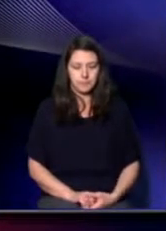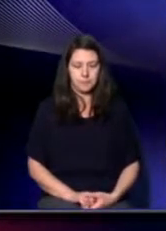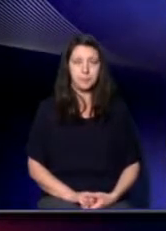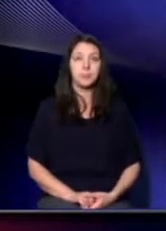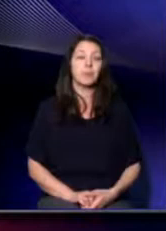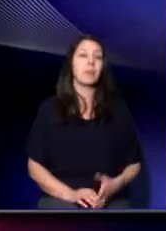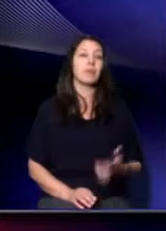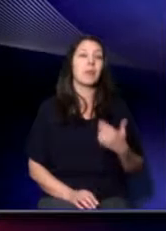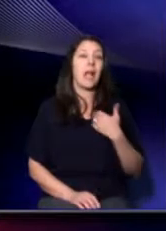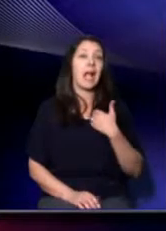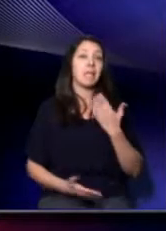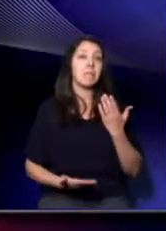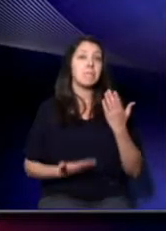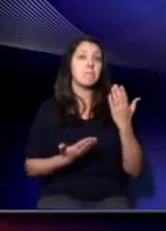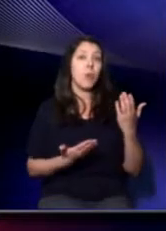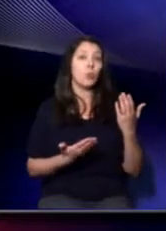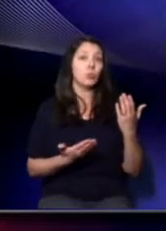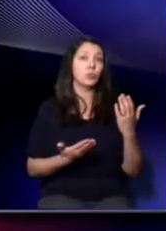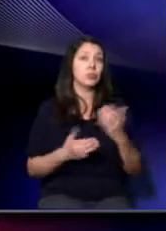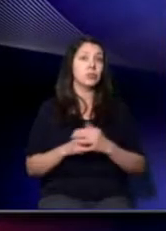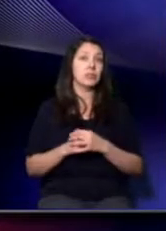Do we have a motion?